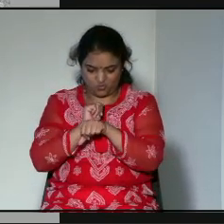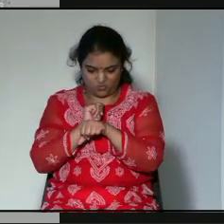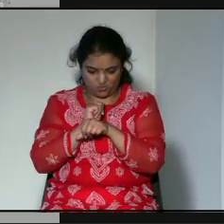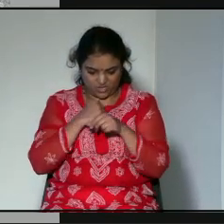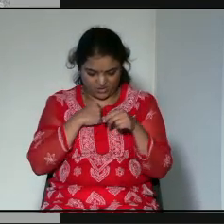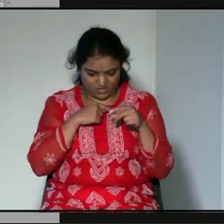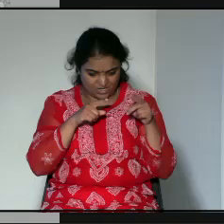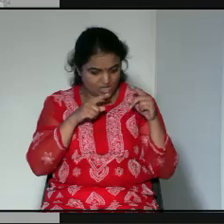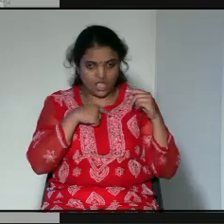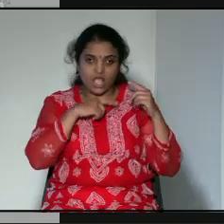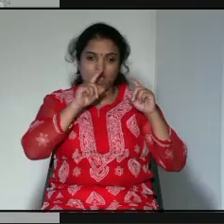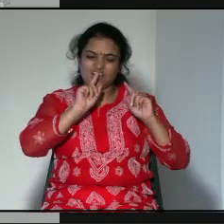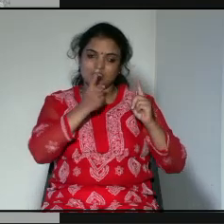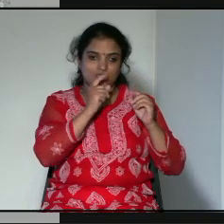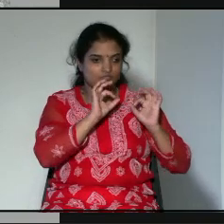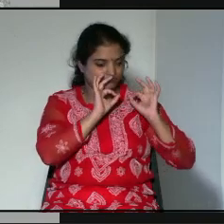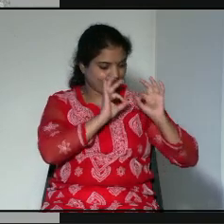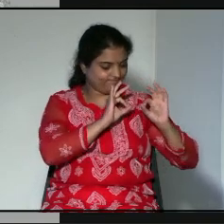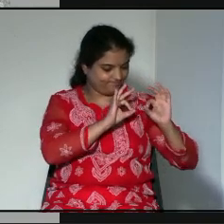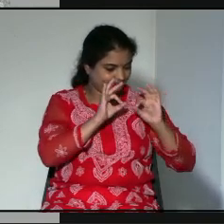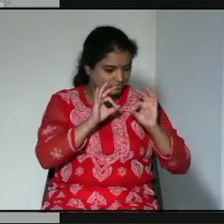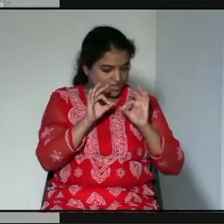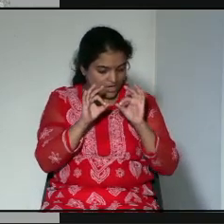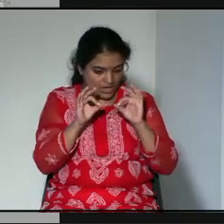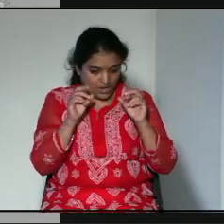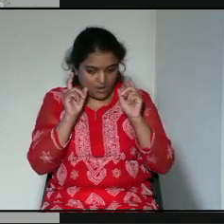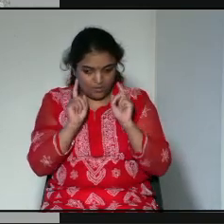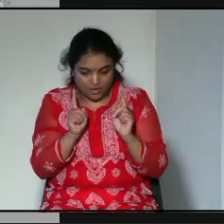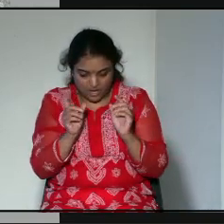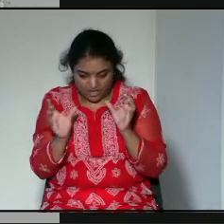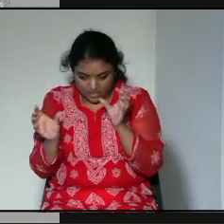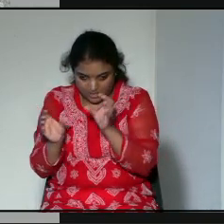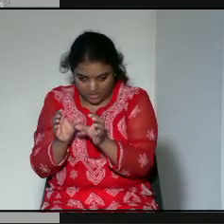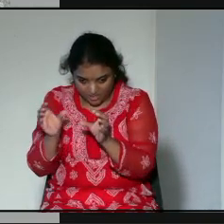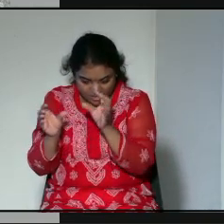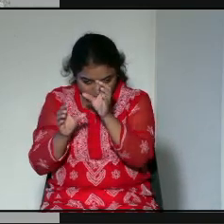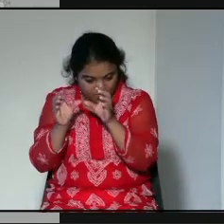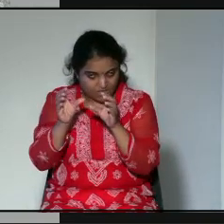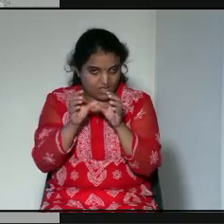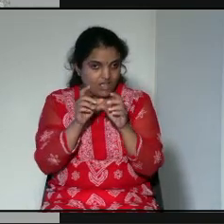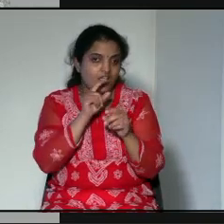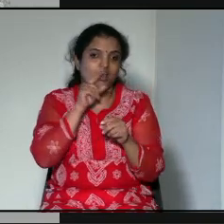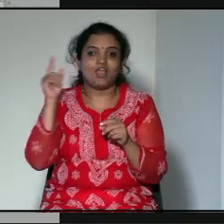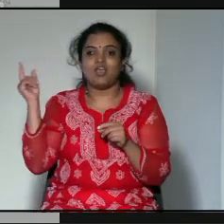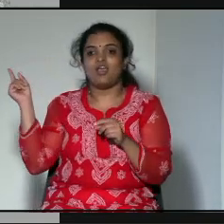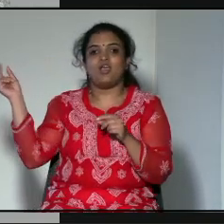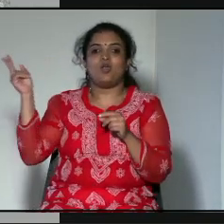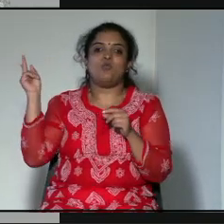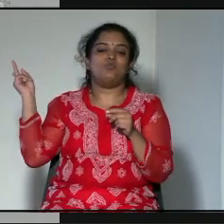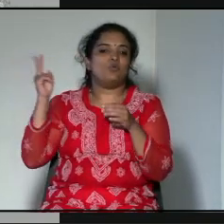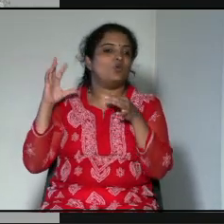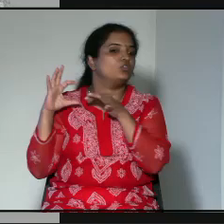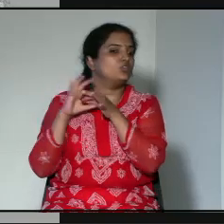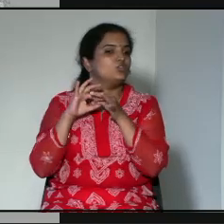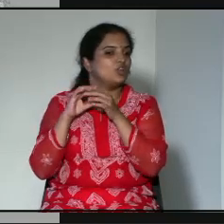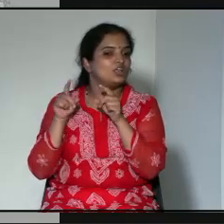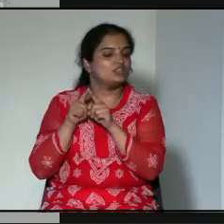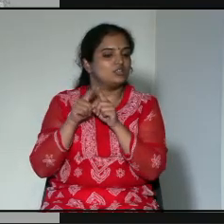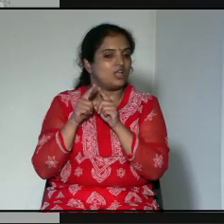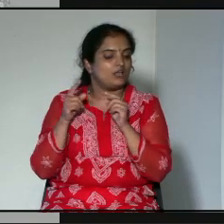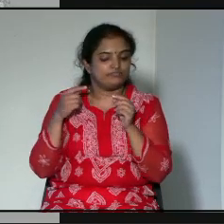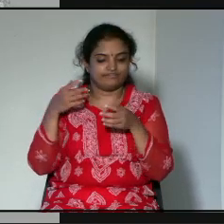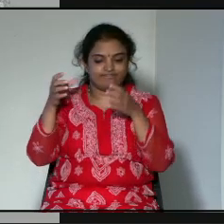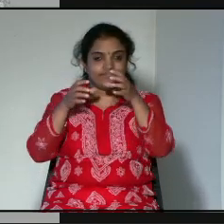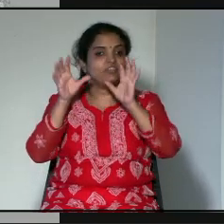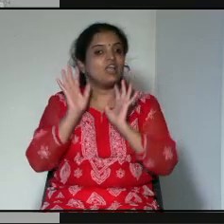final process of the dhalai, or the casting. The other was a Dedipur craftsman, Motor Kormokar, who first